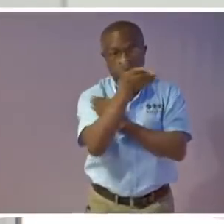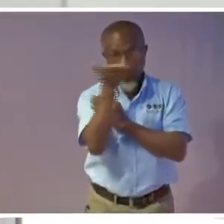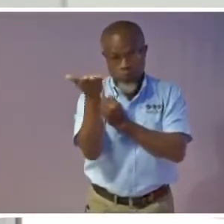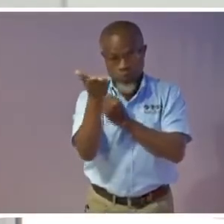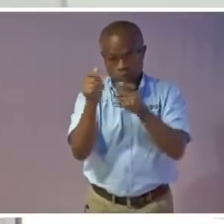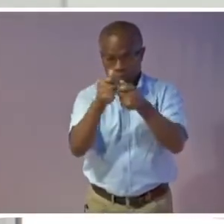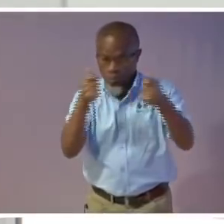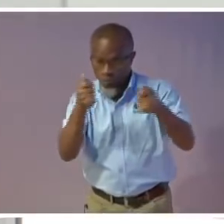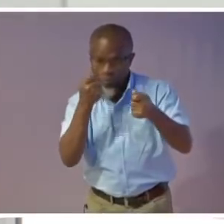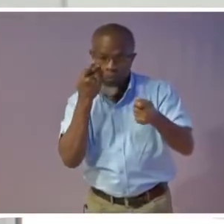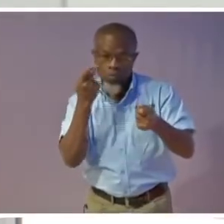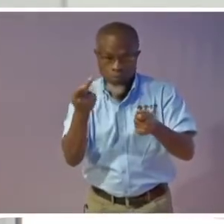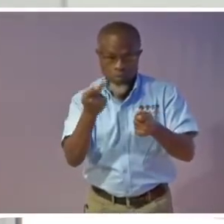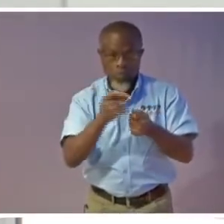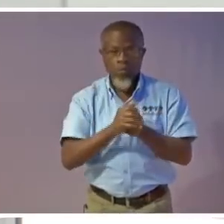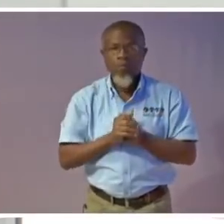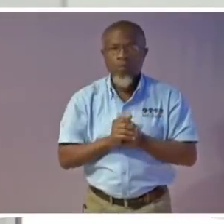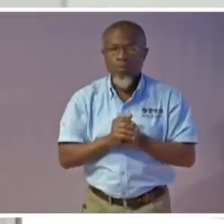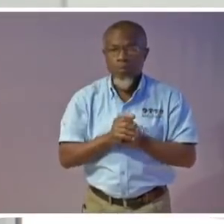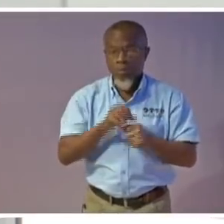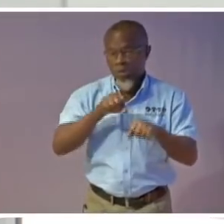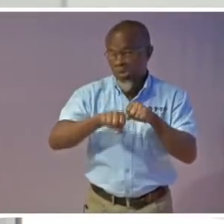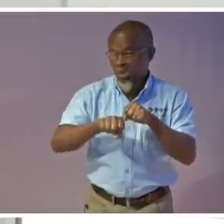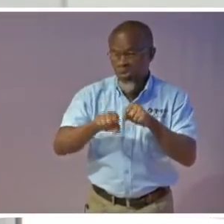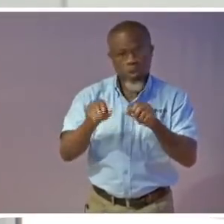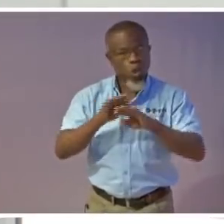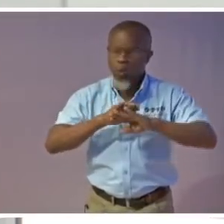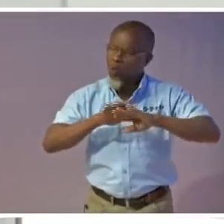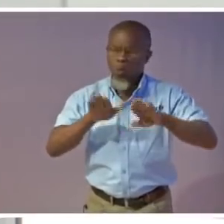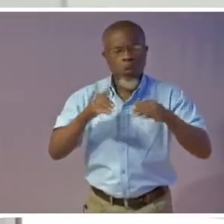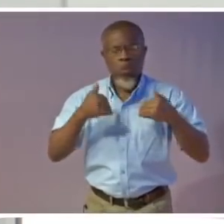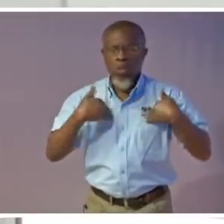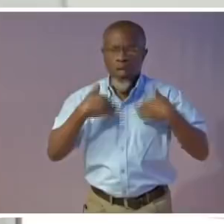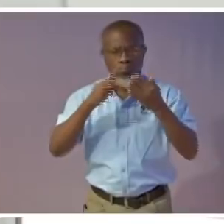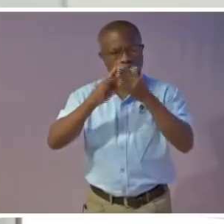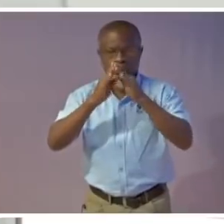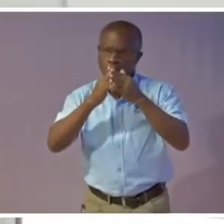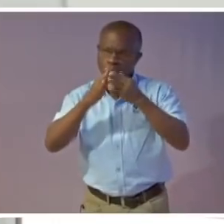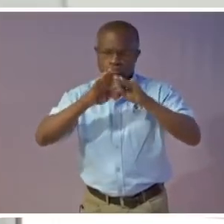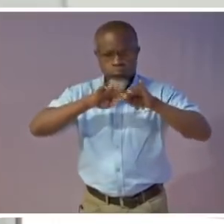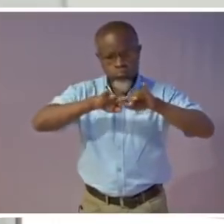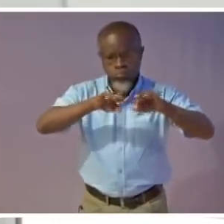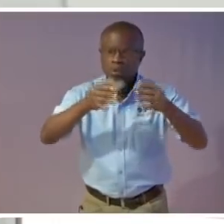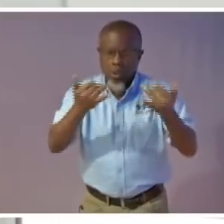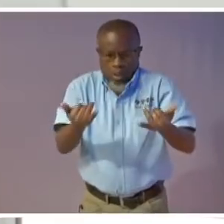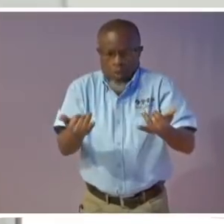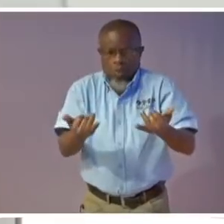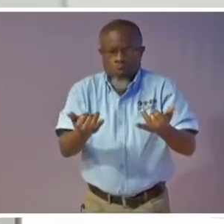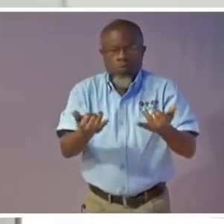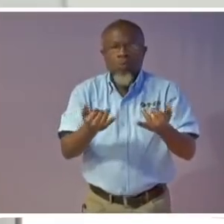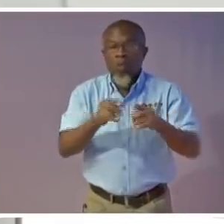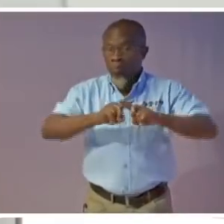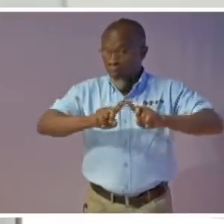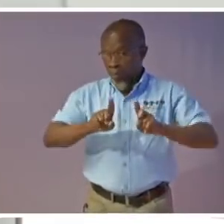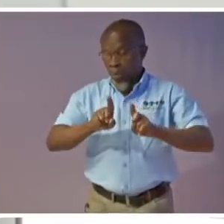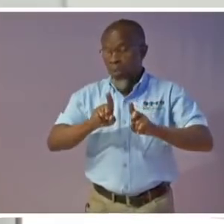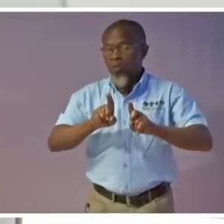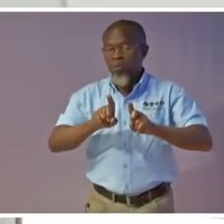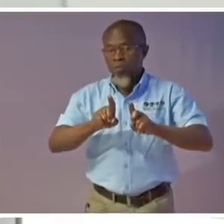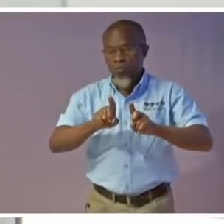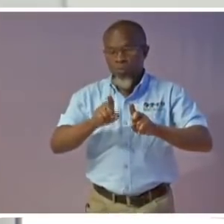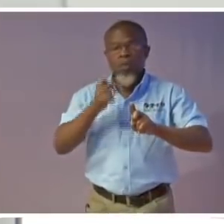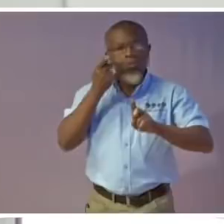So, in short, there is no community transmission of the variant at this point in time. However, we do